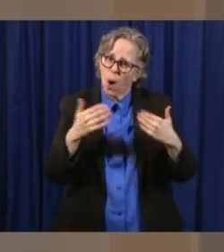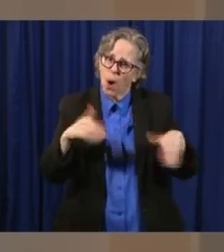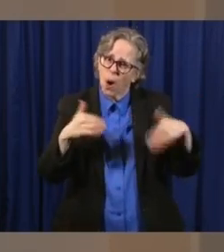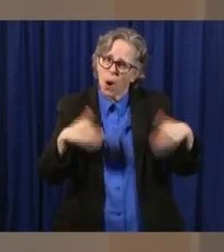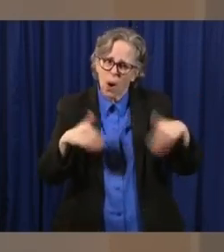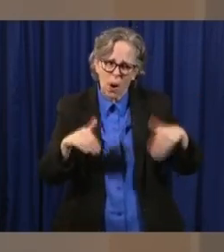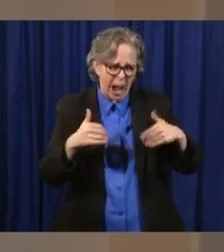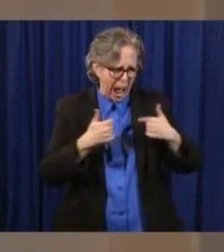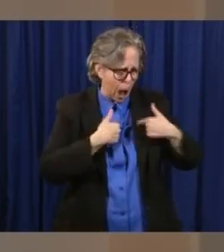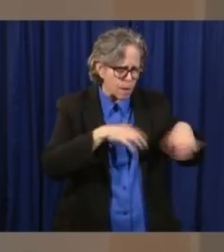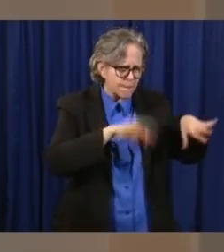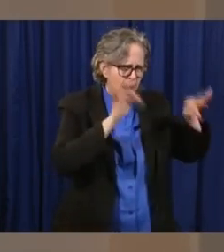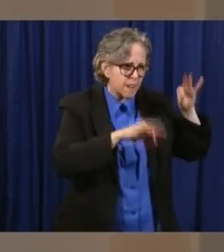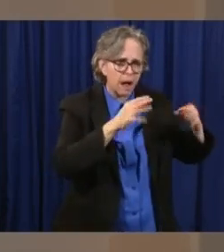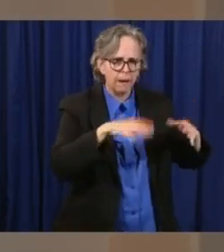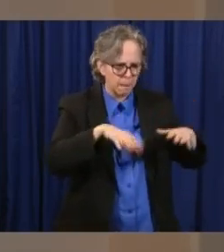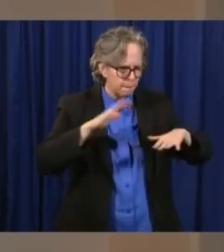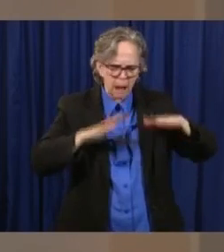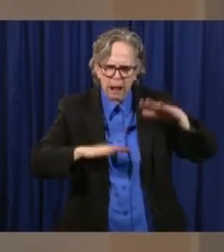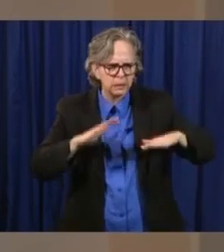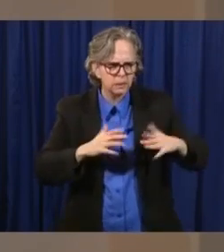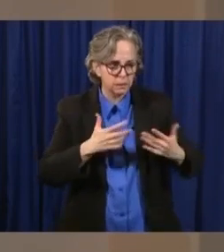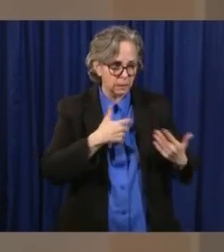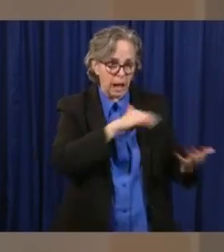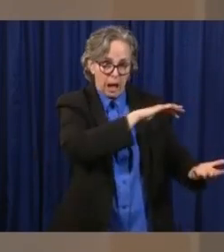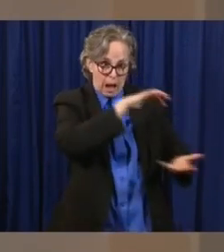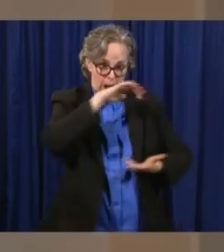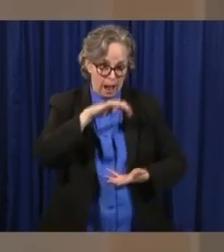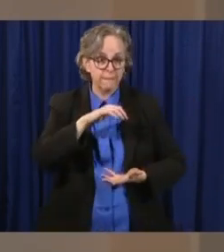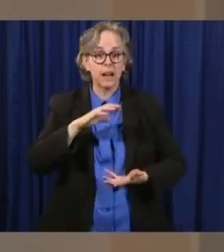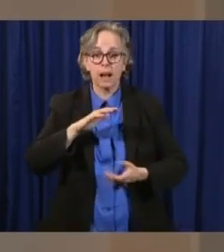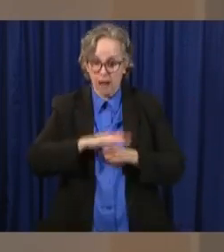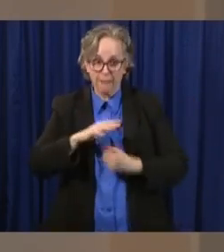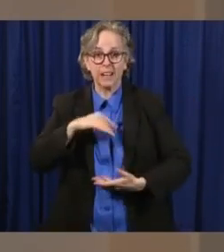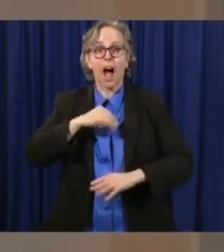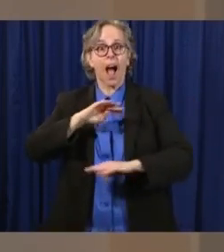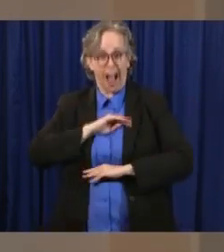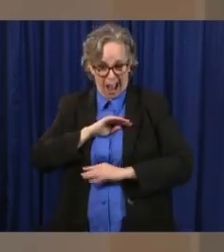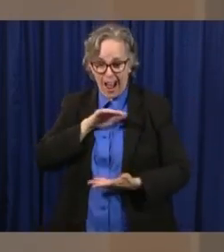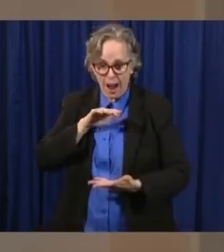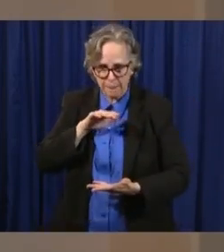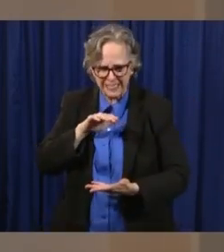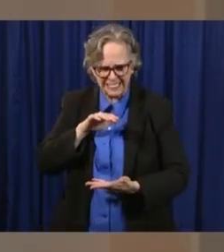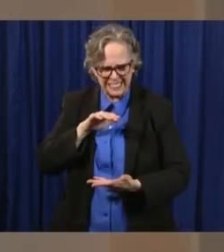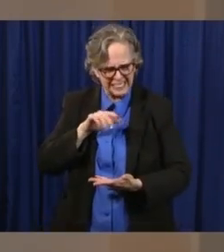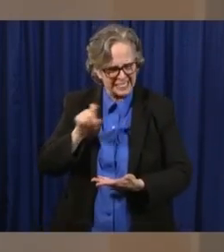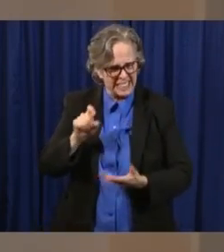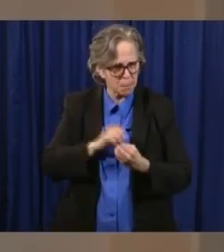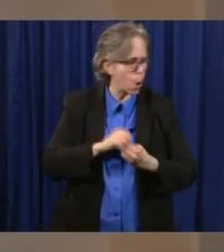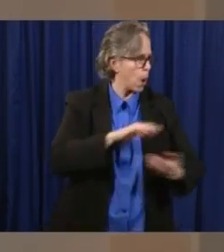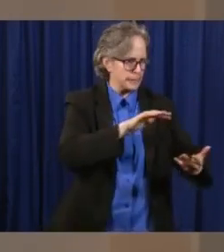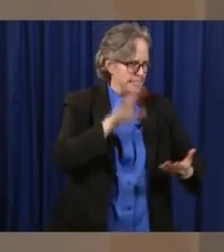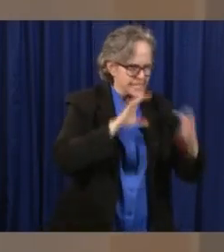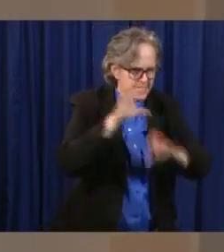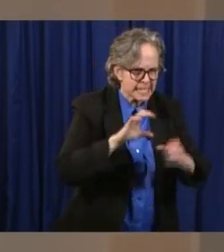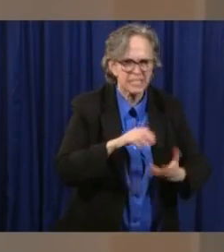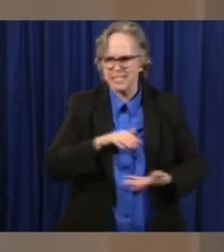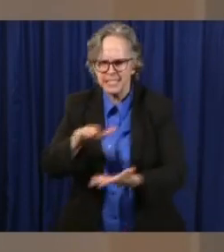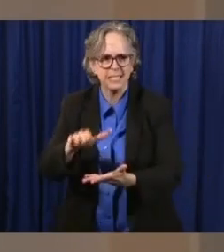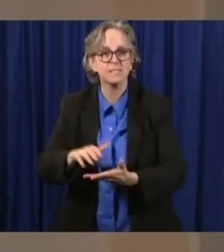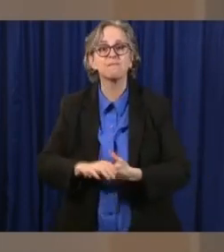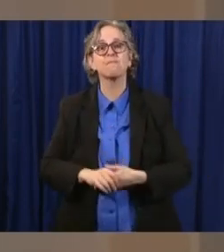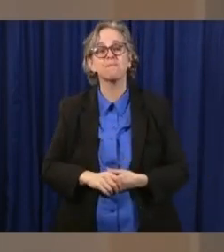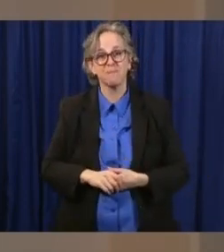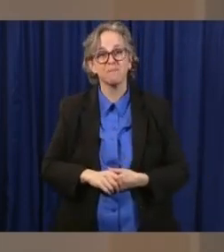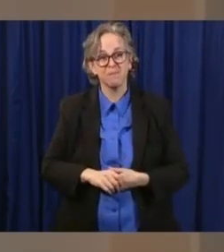the balance to execute the Ohio strategy. And I know that as we continue to do this, that we're going to be better